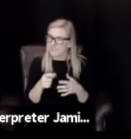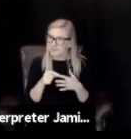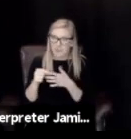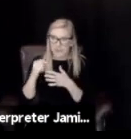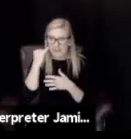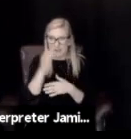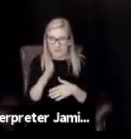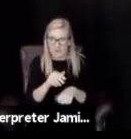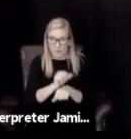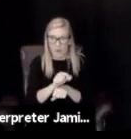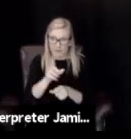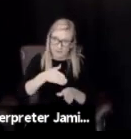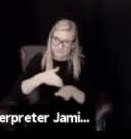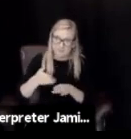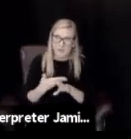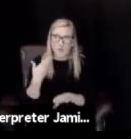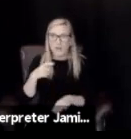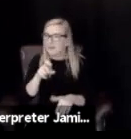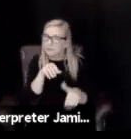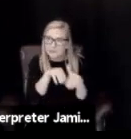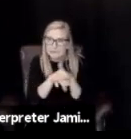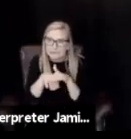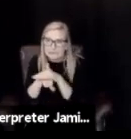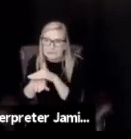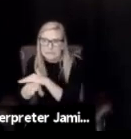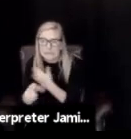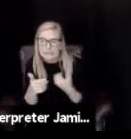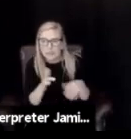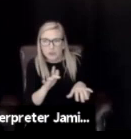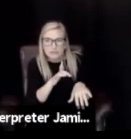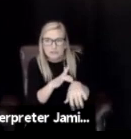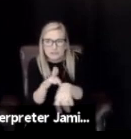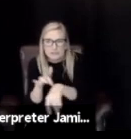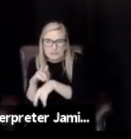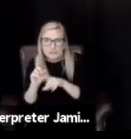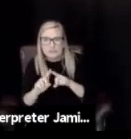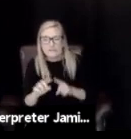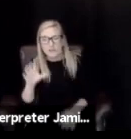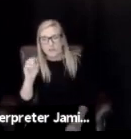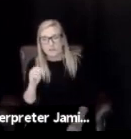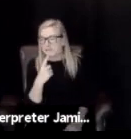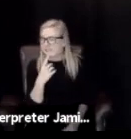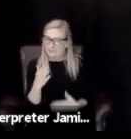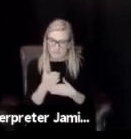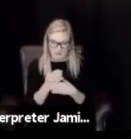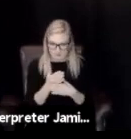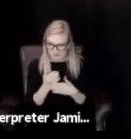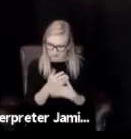you don't have a track record, you need to get in the door. So I would say anywhere from